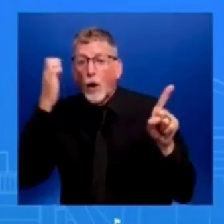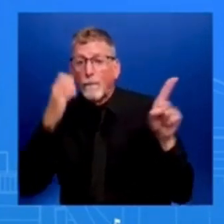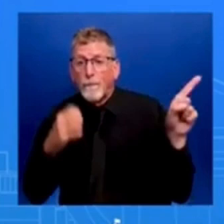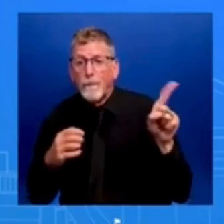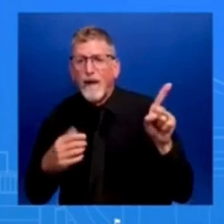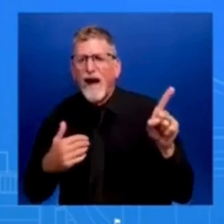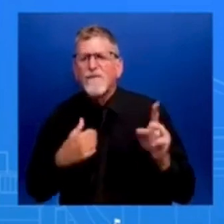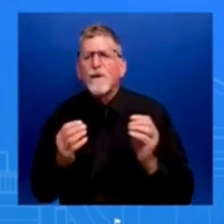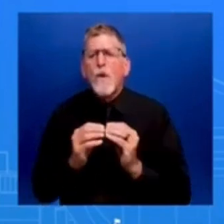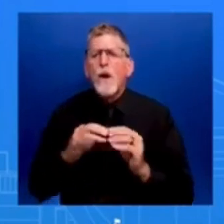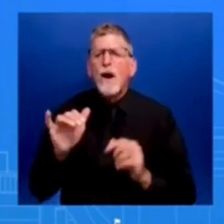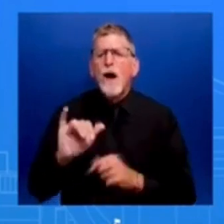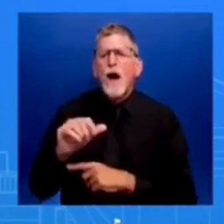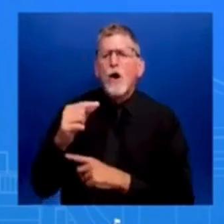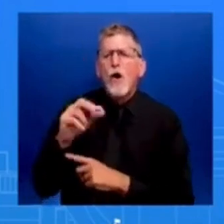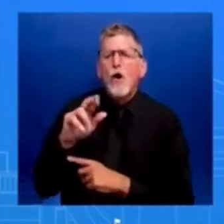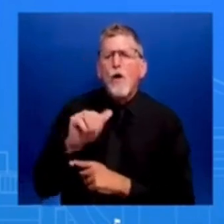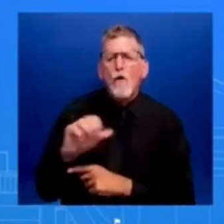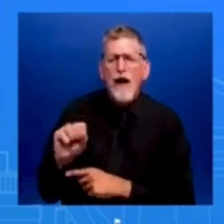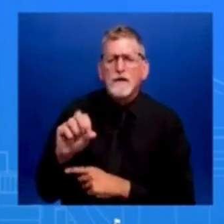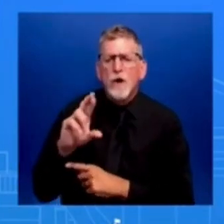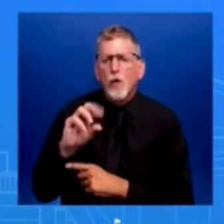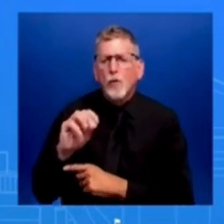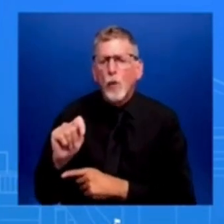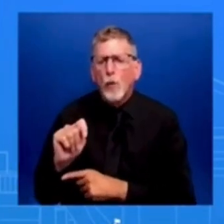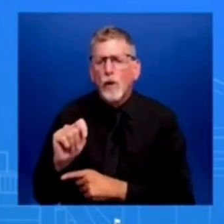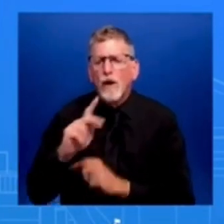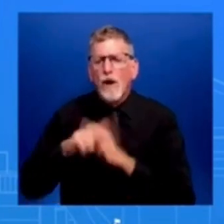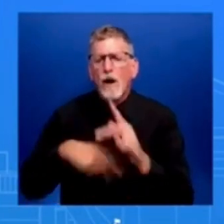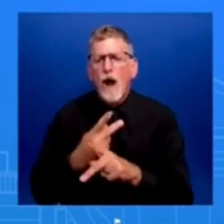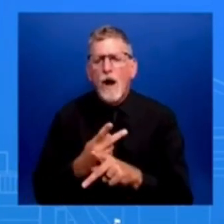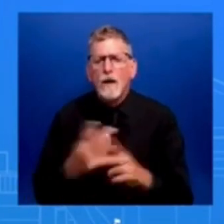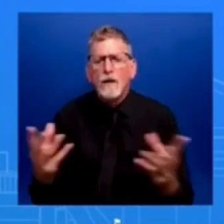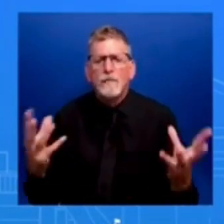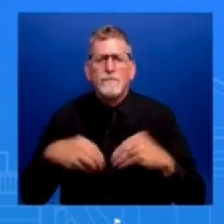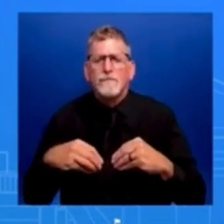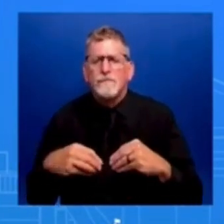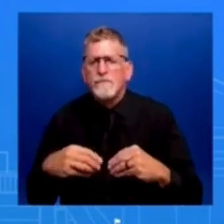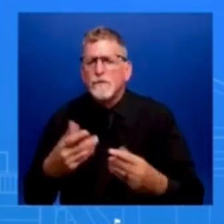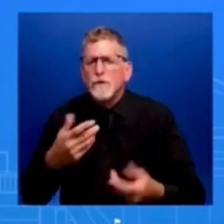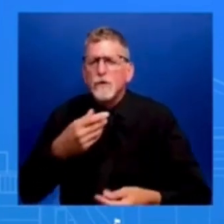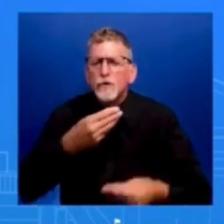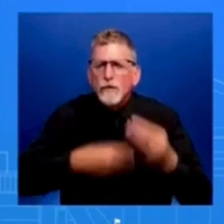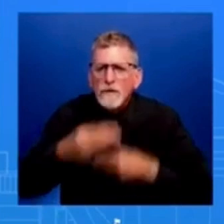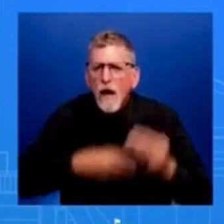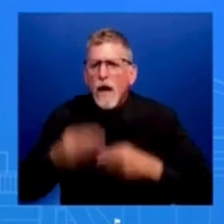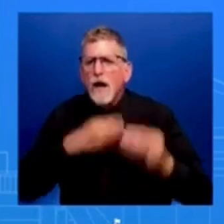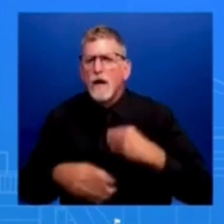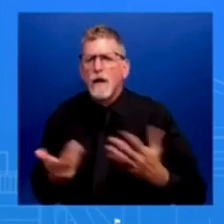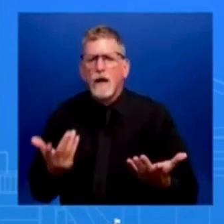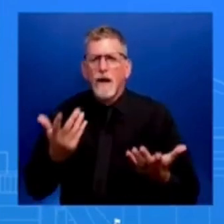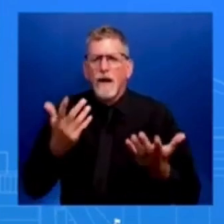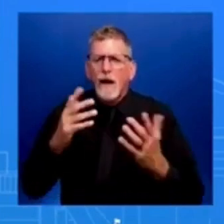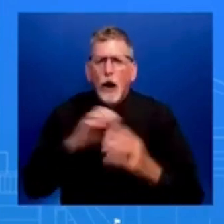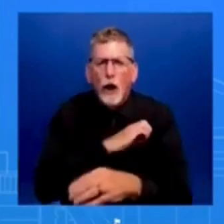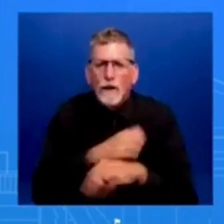in, you know, recycling and energy saving and driving little tiny cars and being told to bicycle instead of driving and being told to take